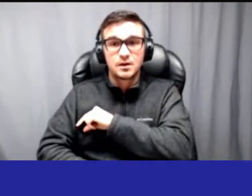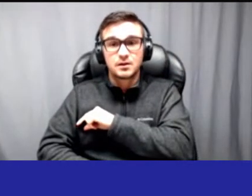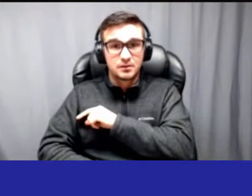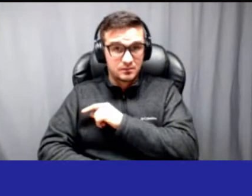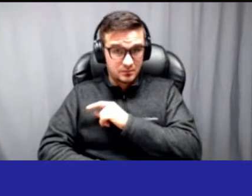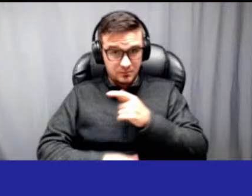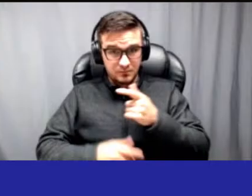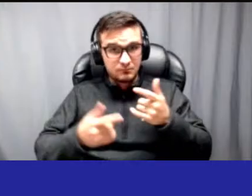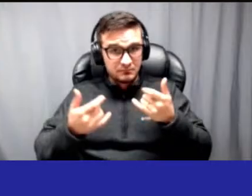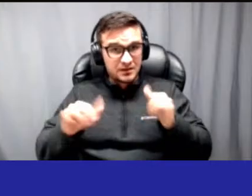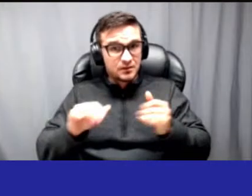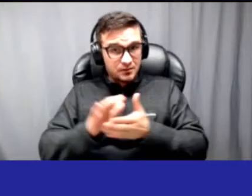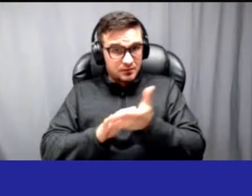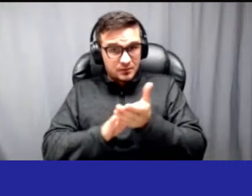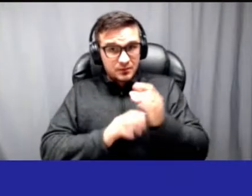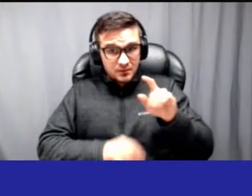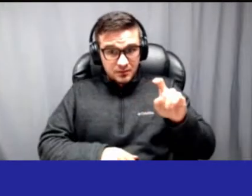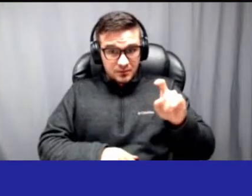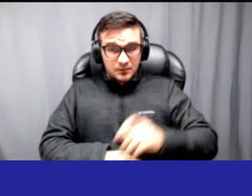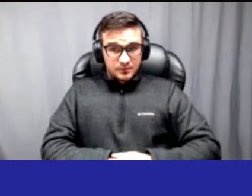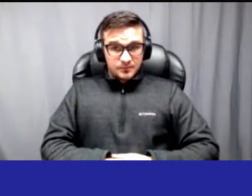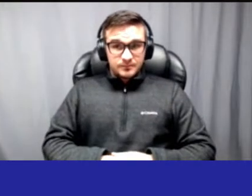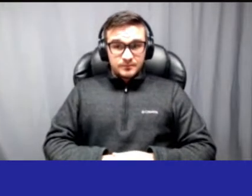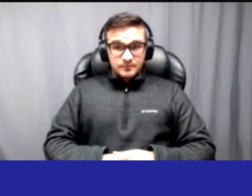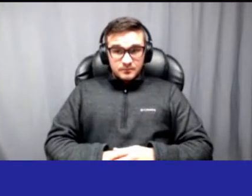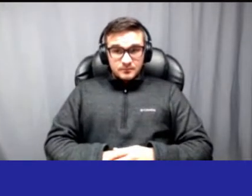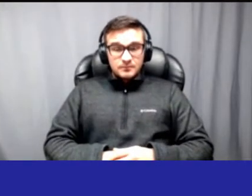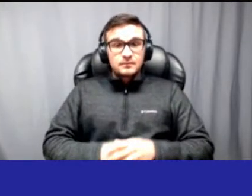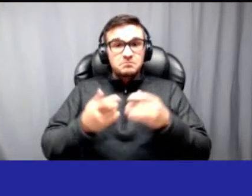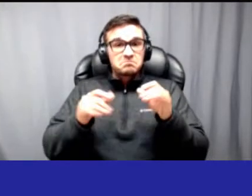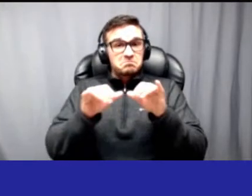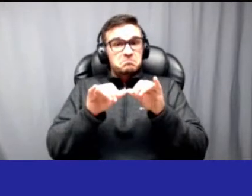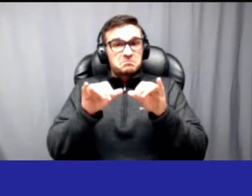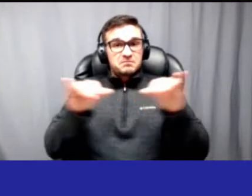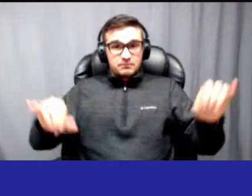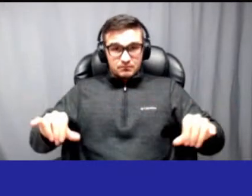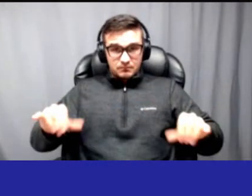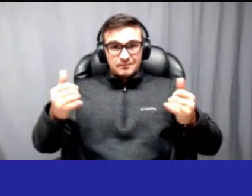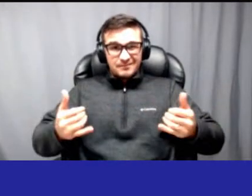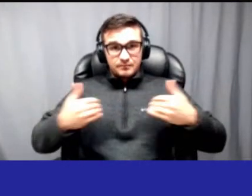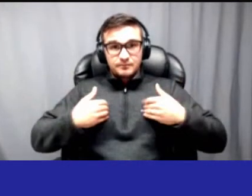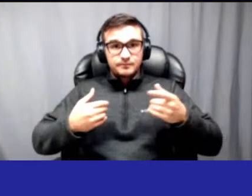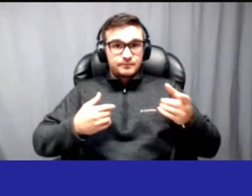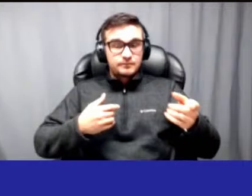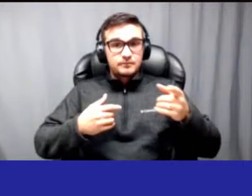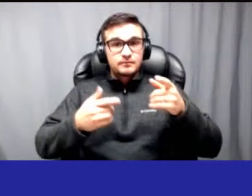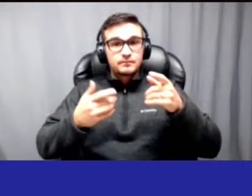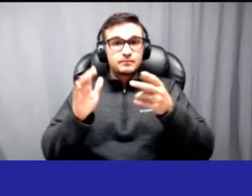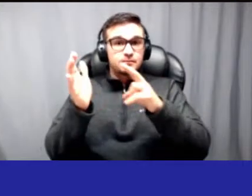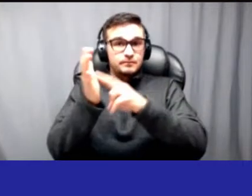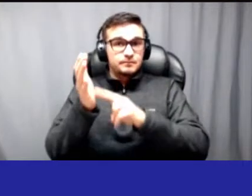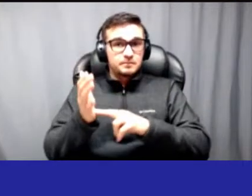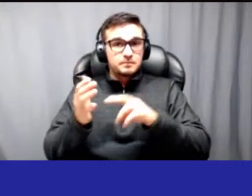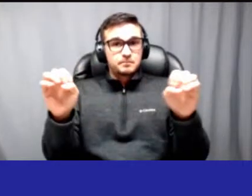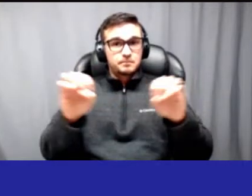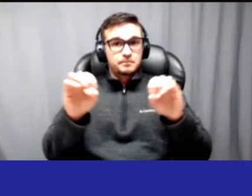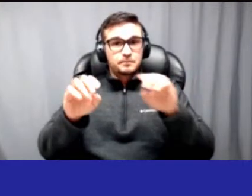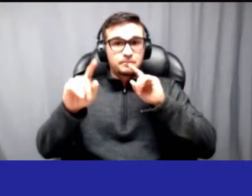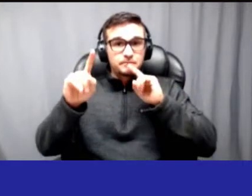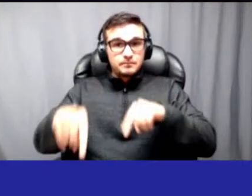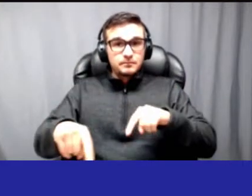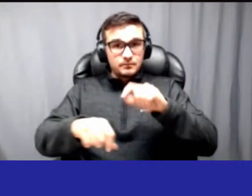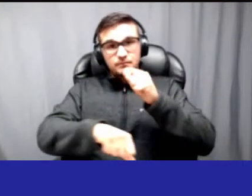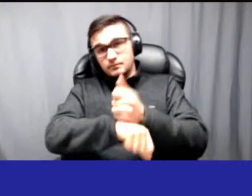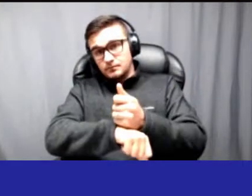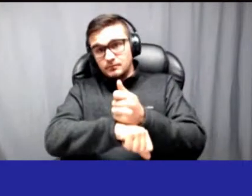So the system currently has a contract for emergency response activation sites. So those